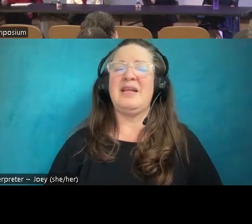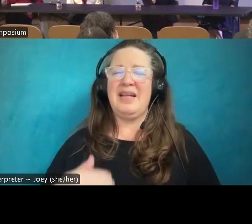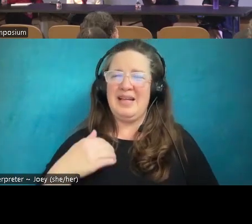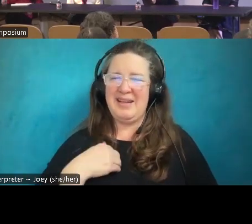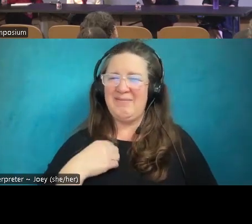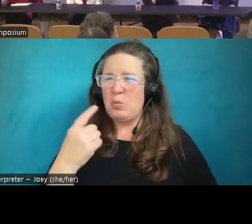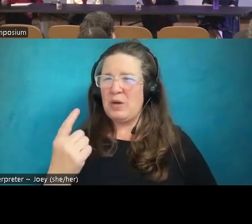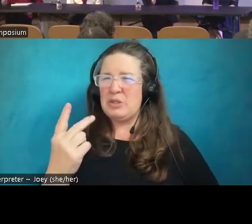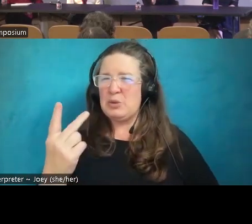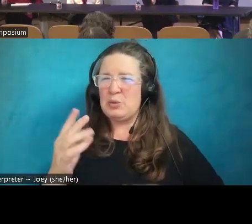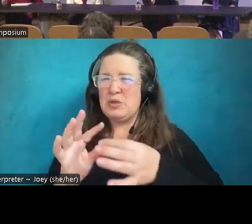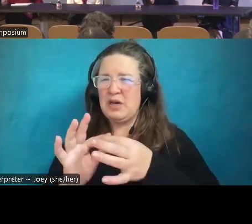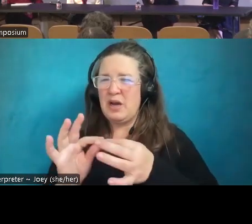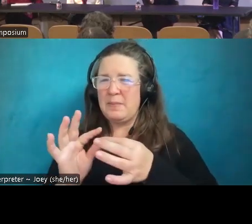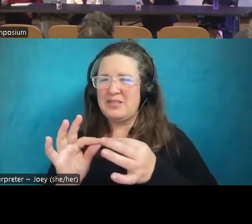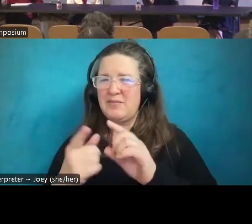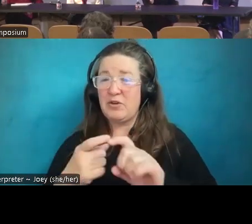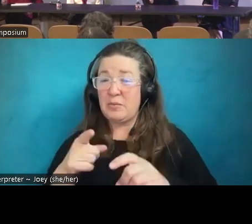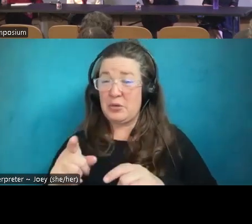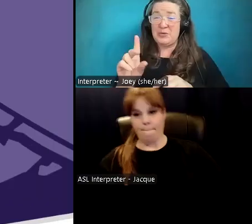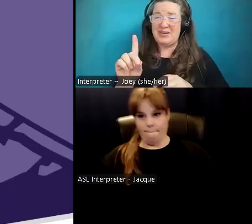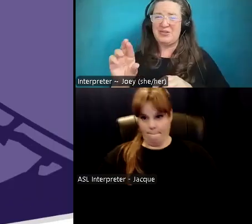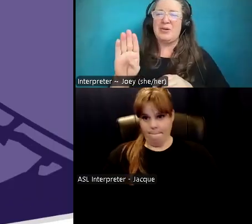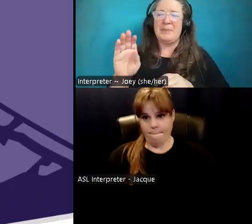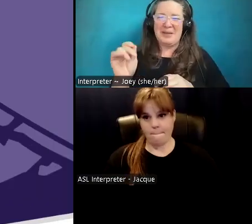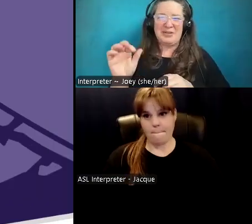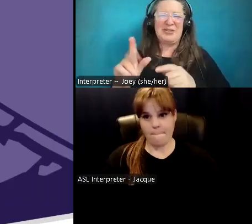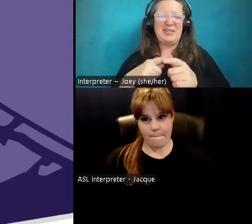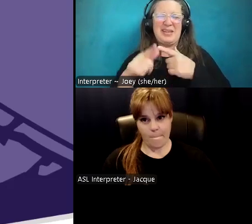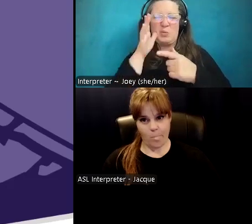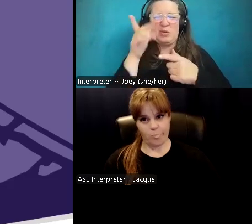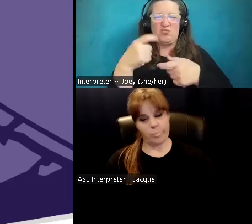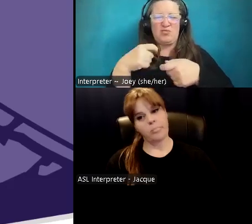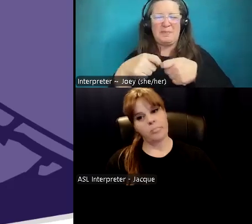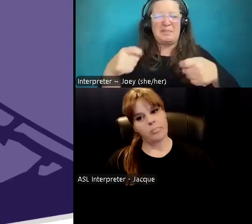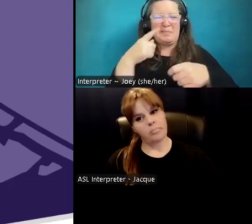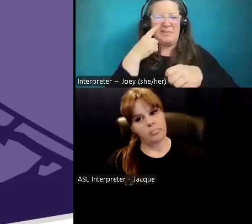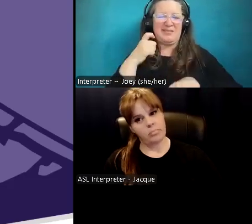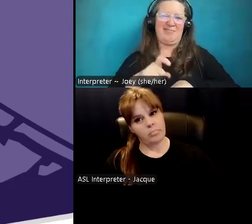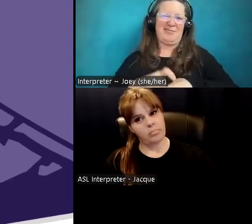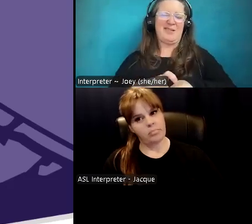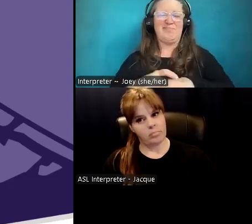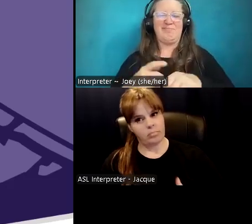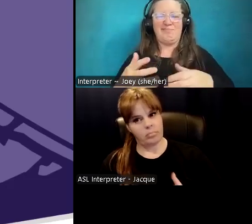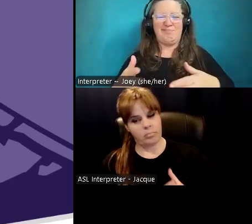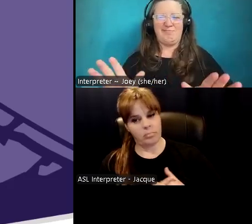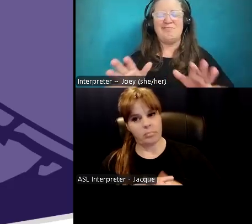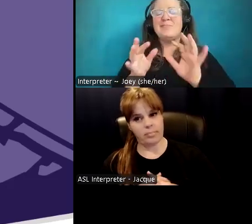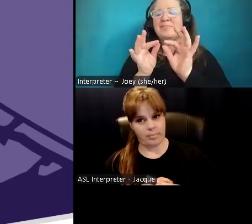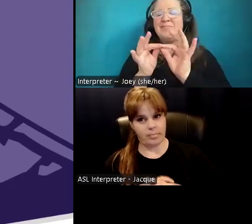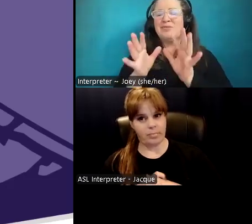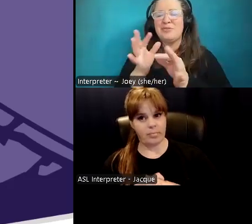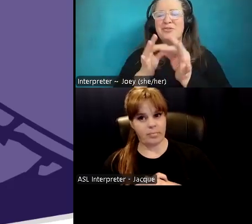up just because we are at time. Great. Thank you for your question. And I think you identified a lot of topics for a